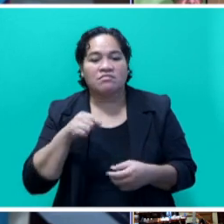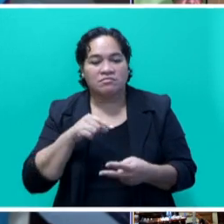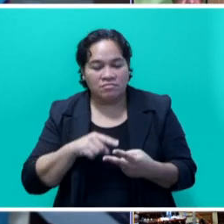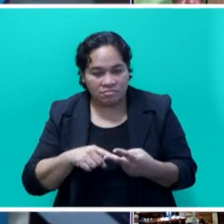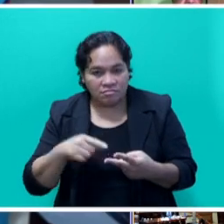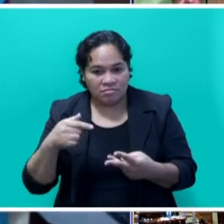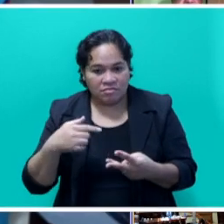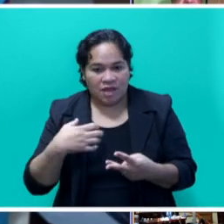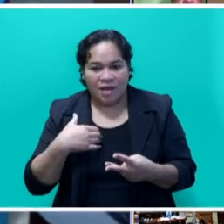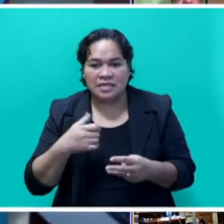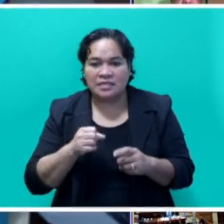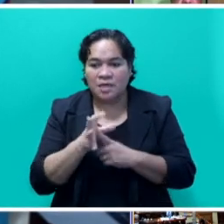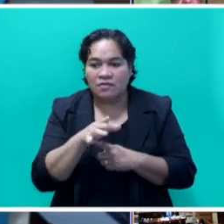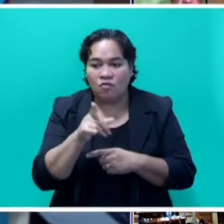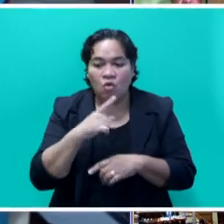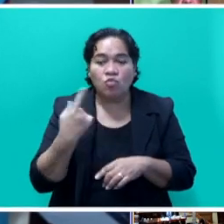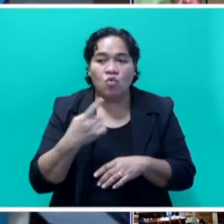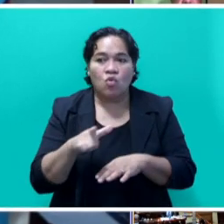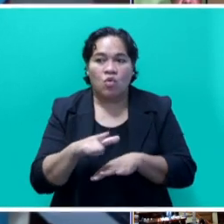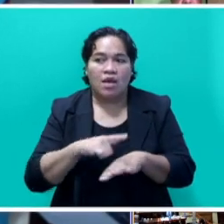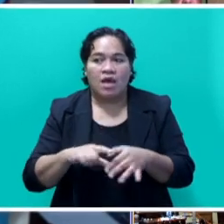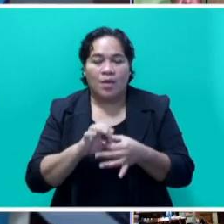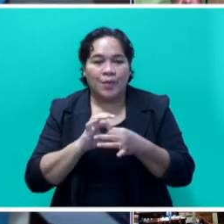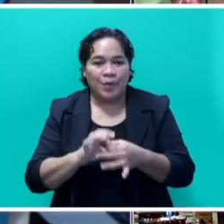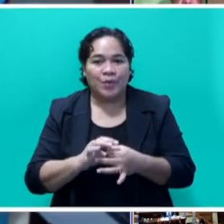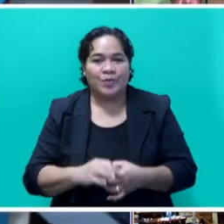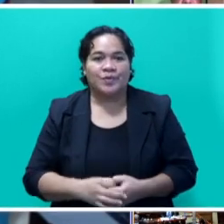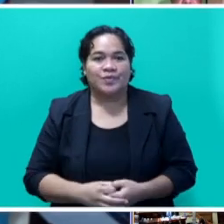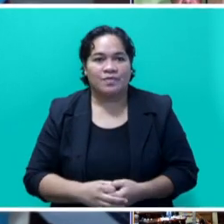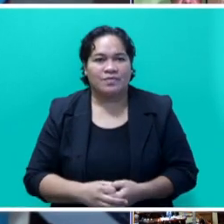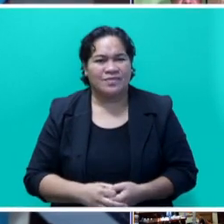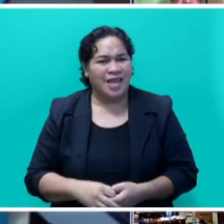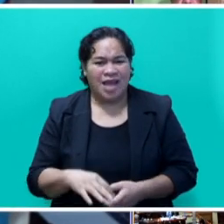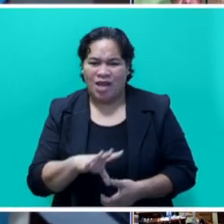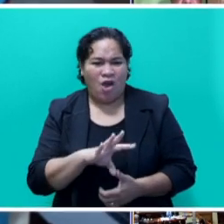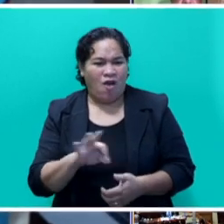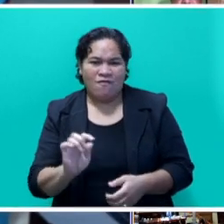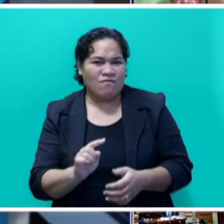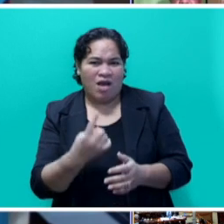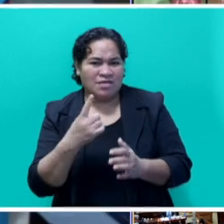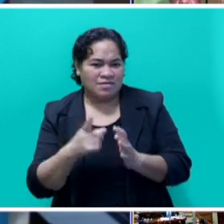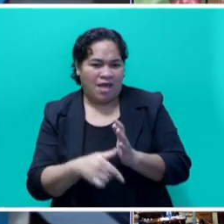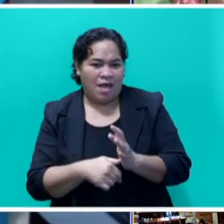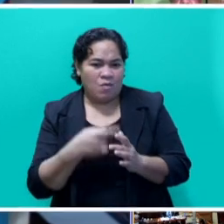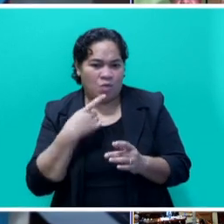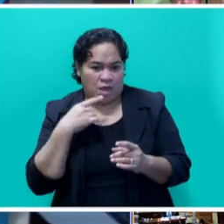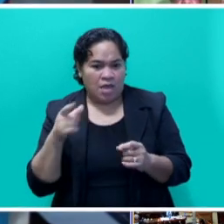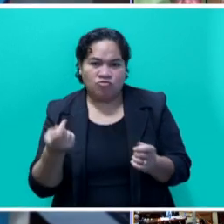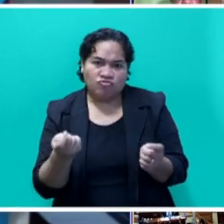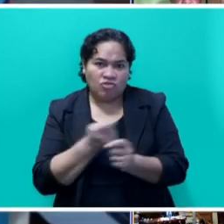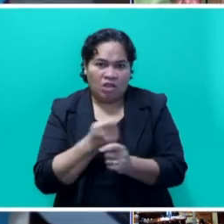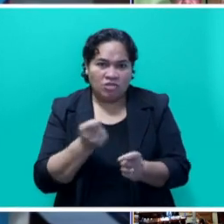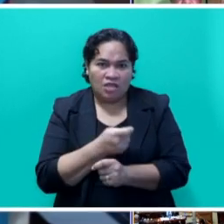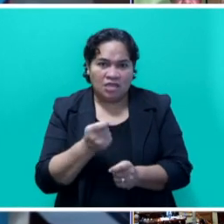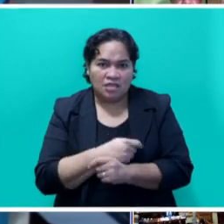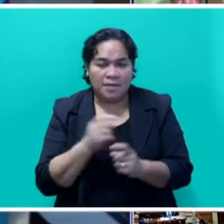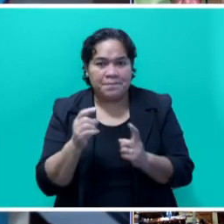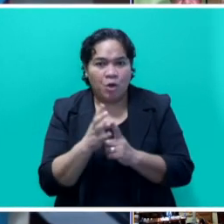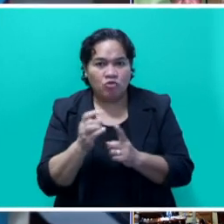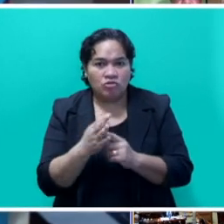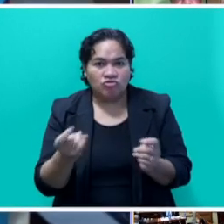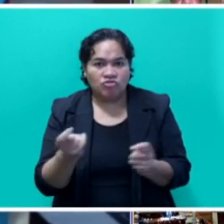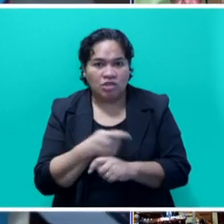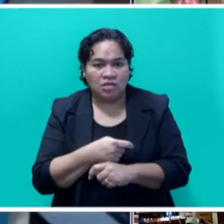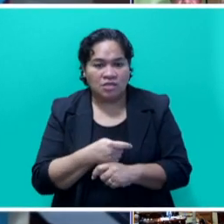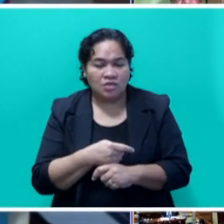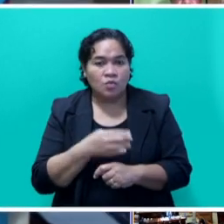so for the landowners. Mr. Speaker, this isn't the first time we've made important changes for the benefit of landowners. When we